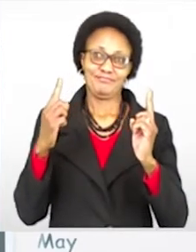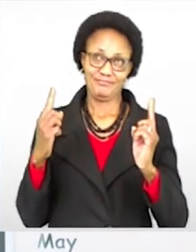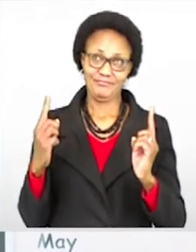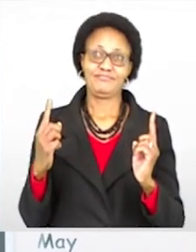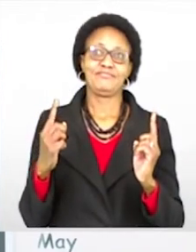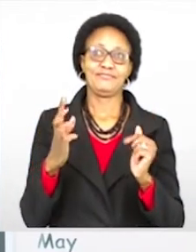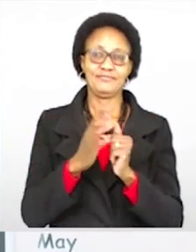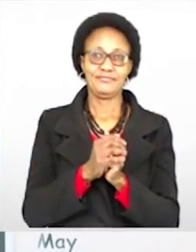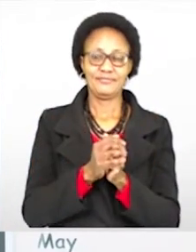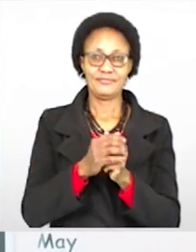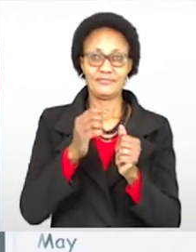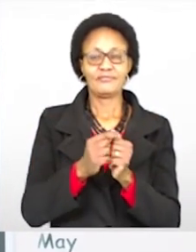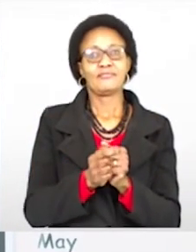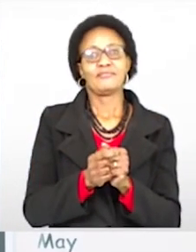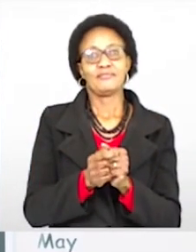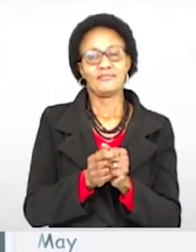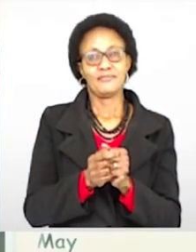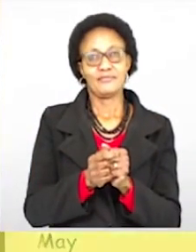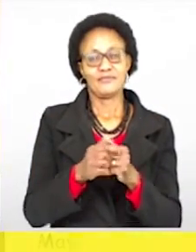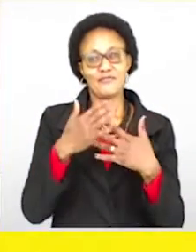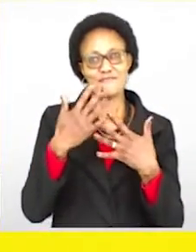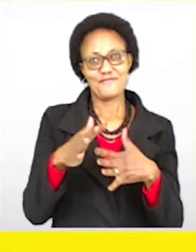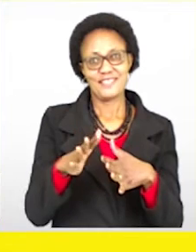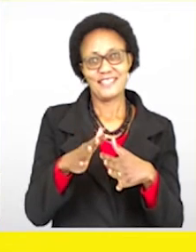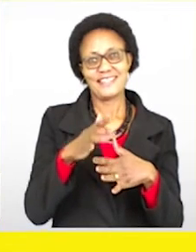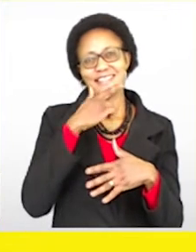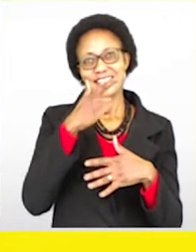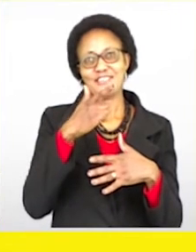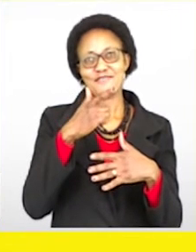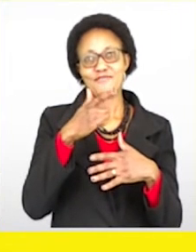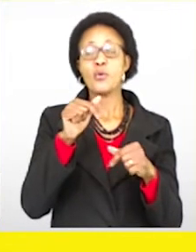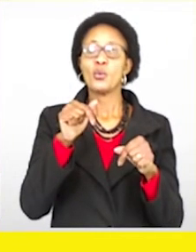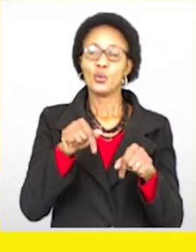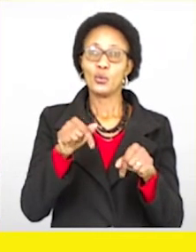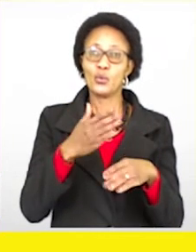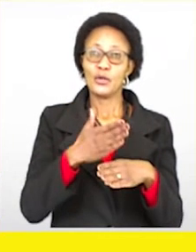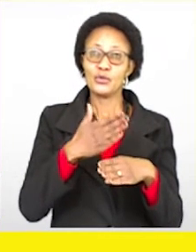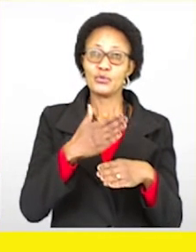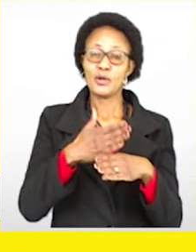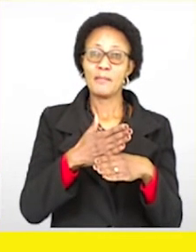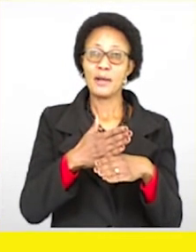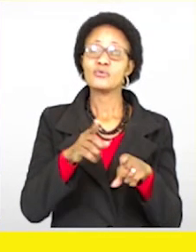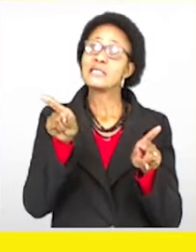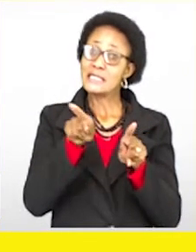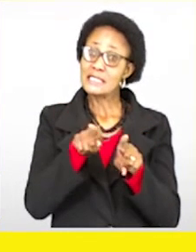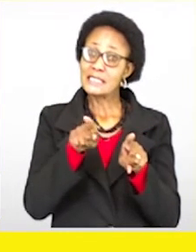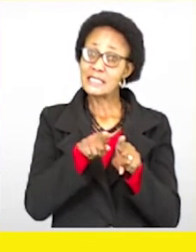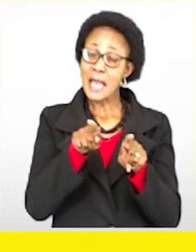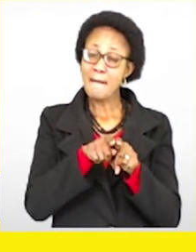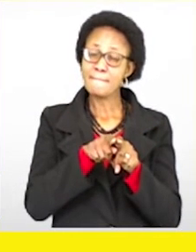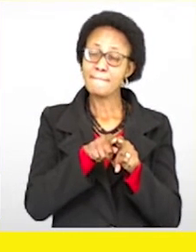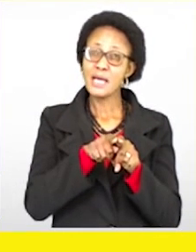in front of you. Well done. For this lesson, we're going to be talking about